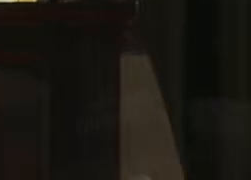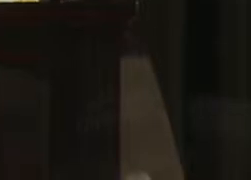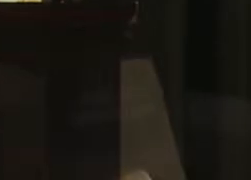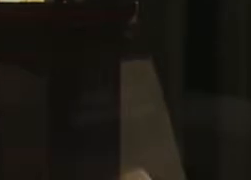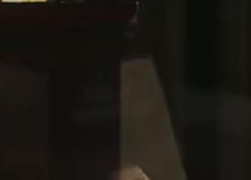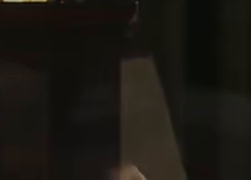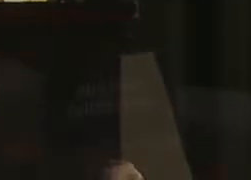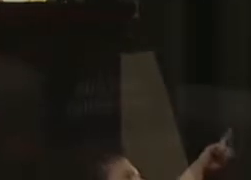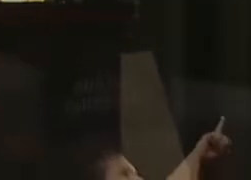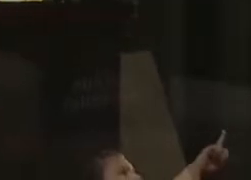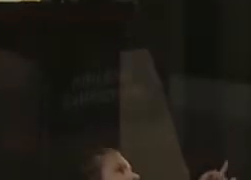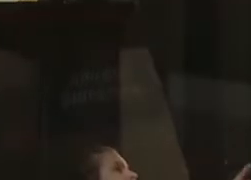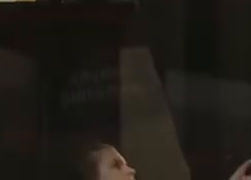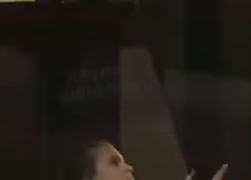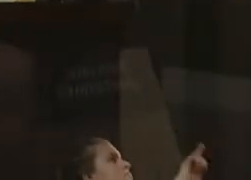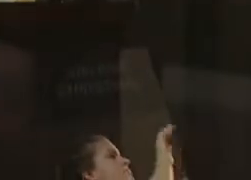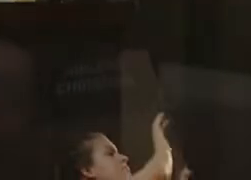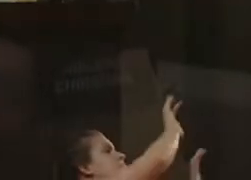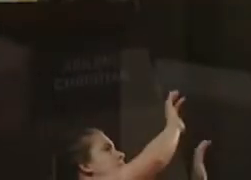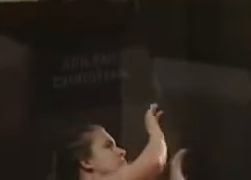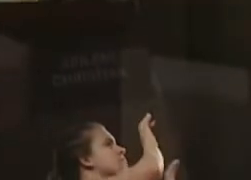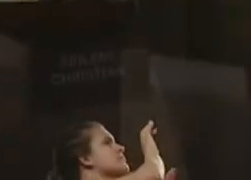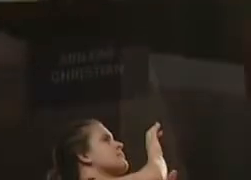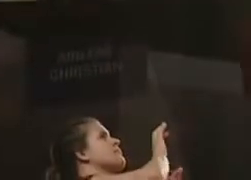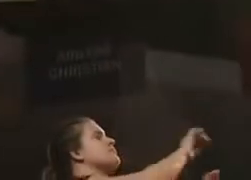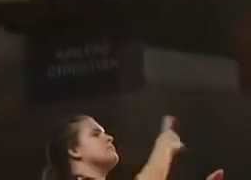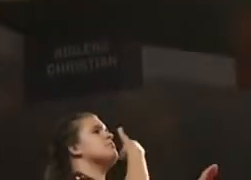Oh, save us that